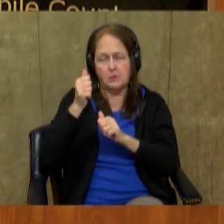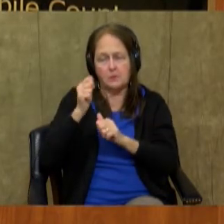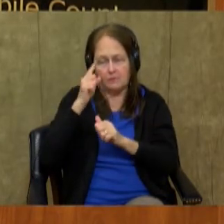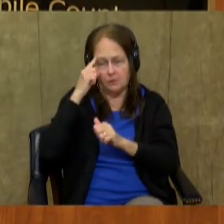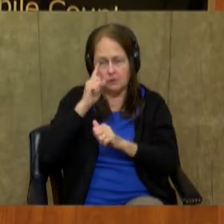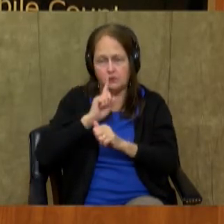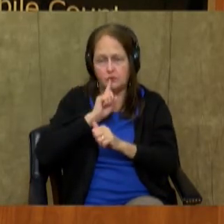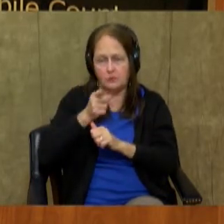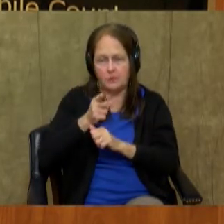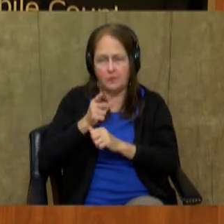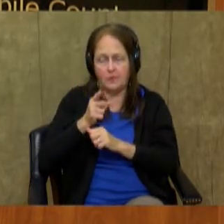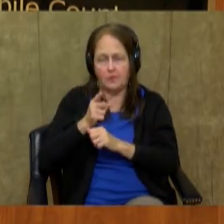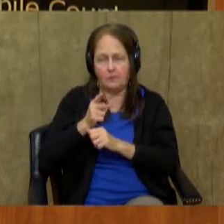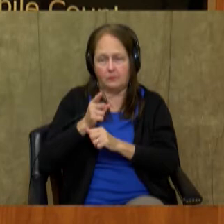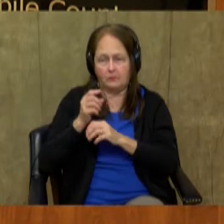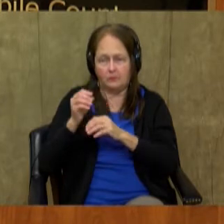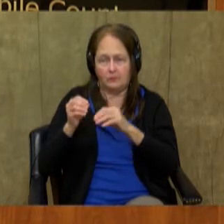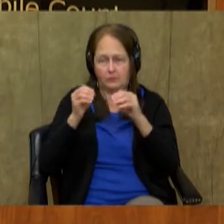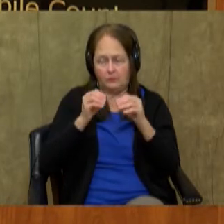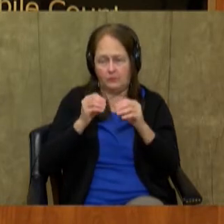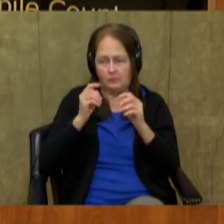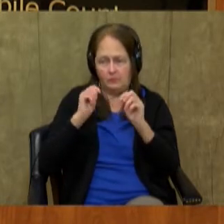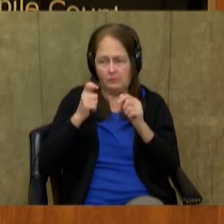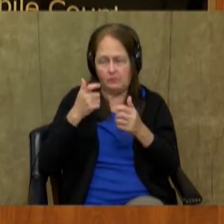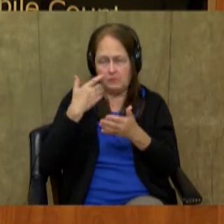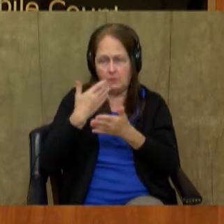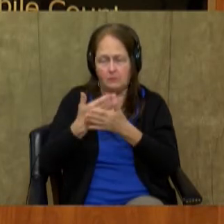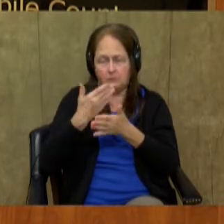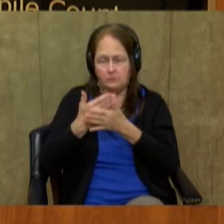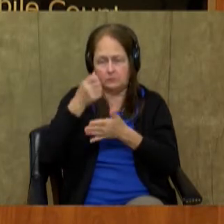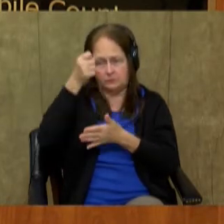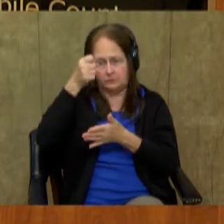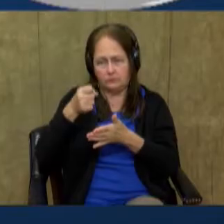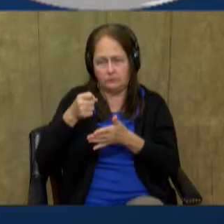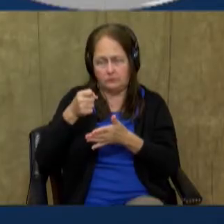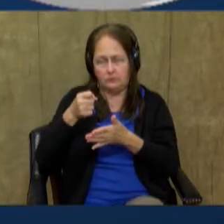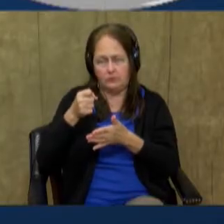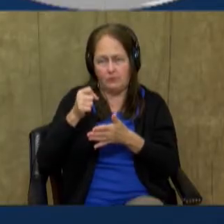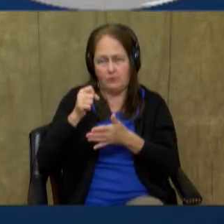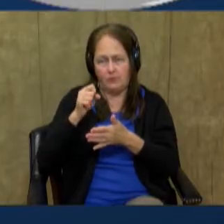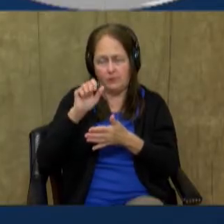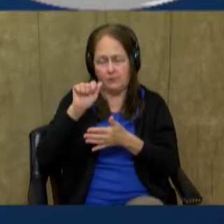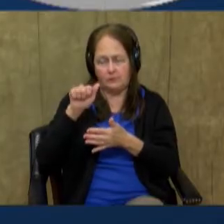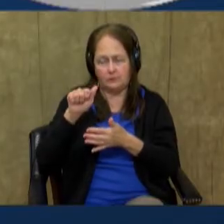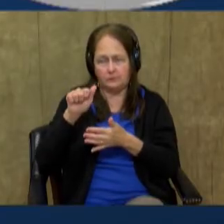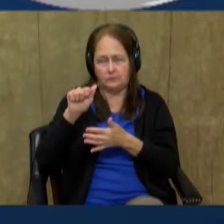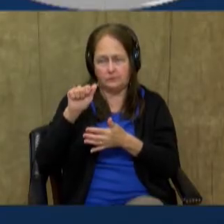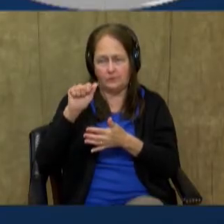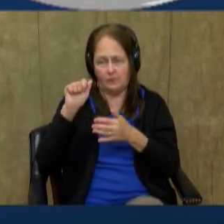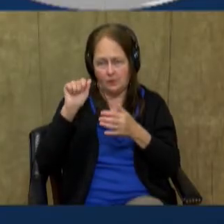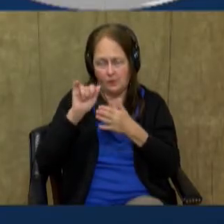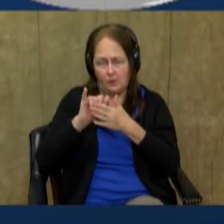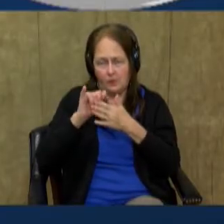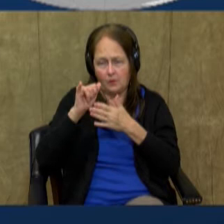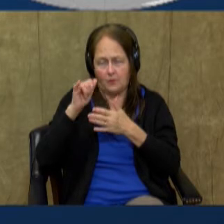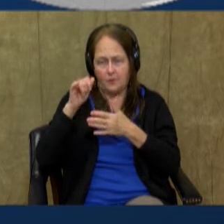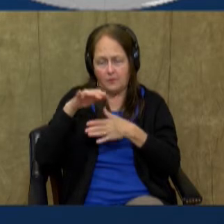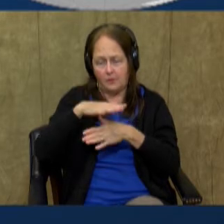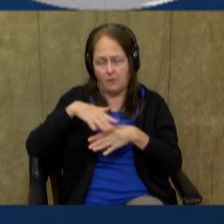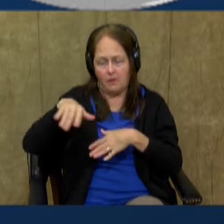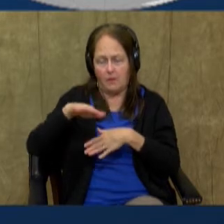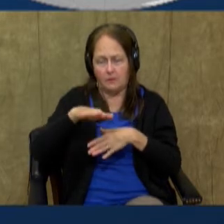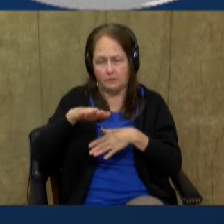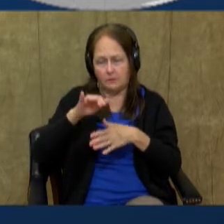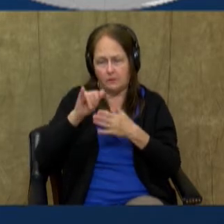sure. All right, so moving on, some quick facts about Southeast Asia. So we've already said that this is a region that consists